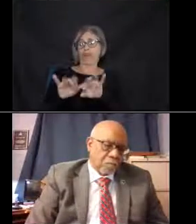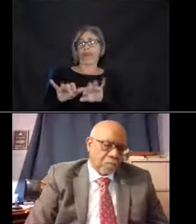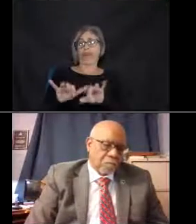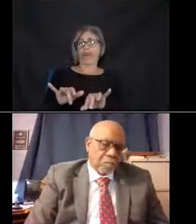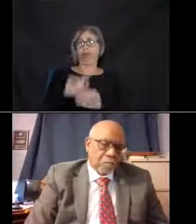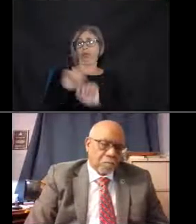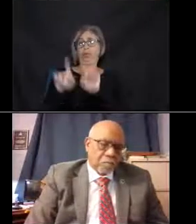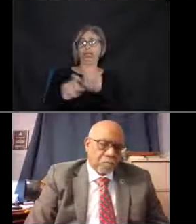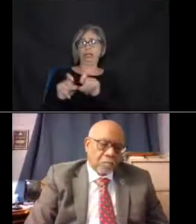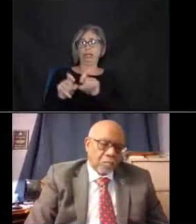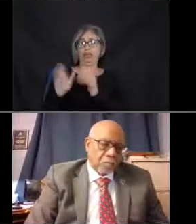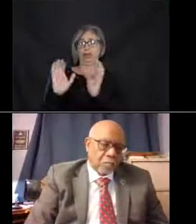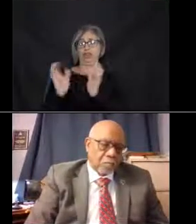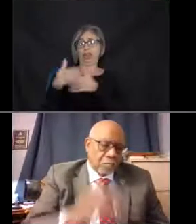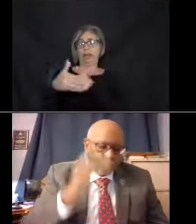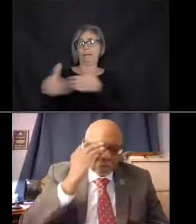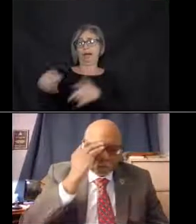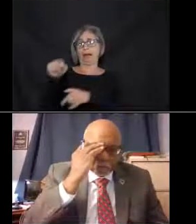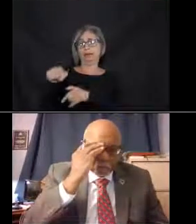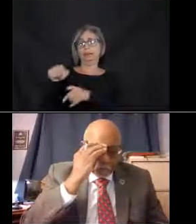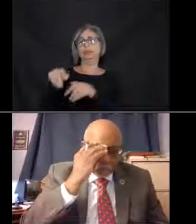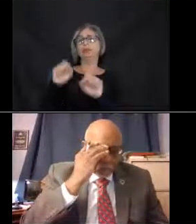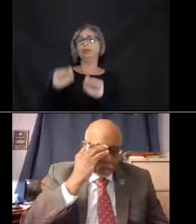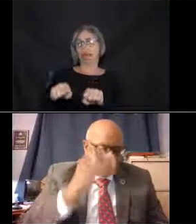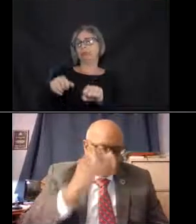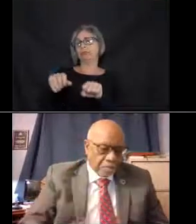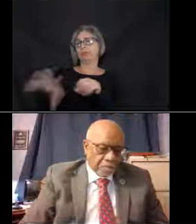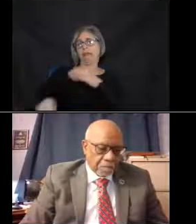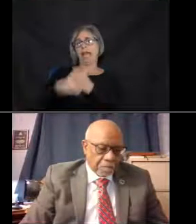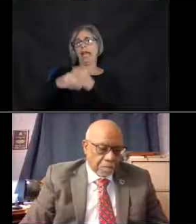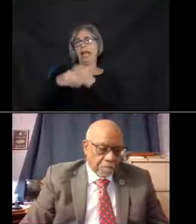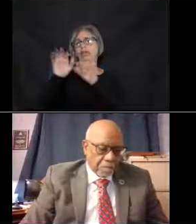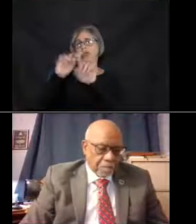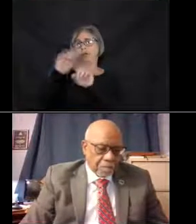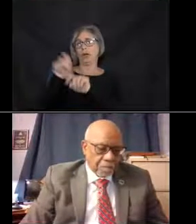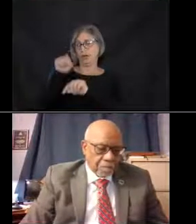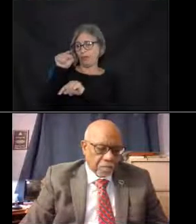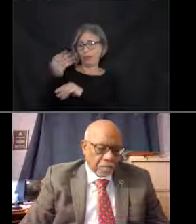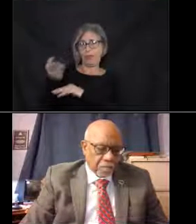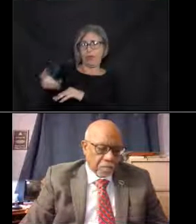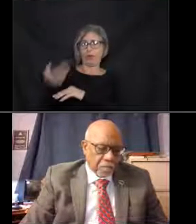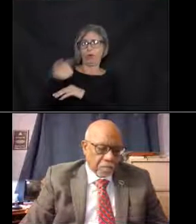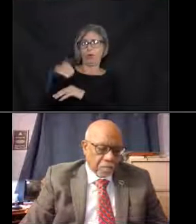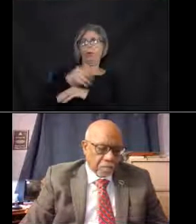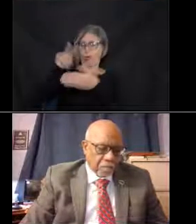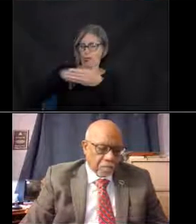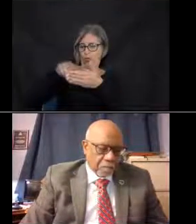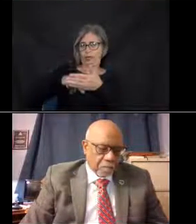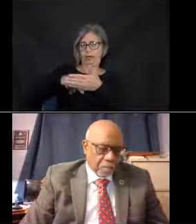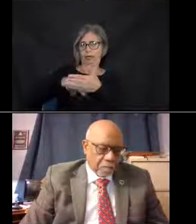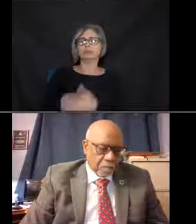of a chat box or a question box. You are feel free to type your question in there and it too will be answered in